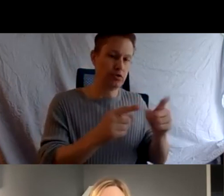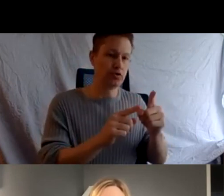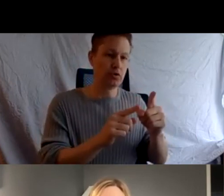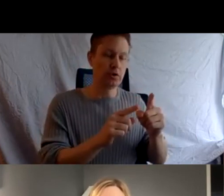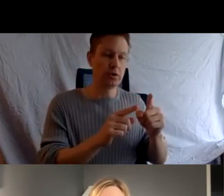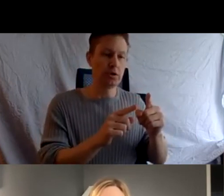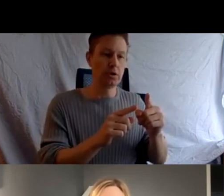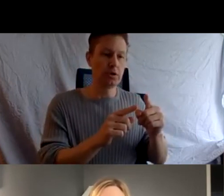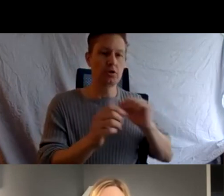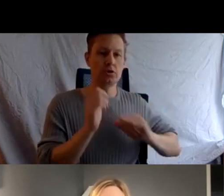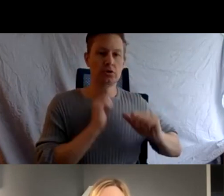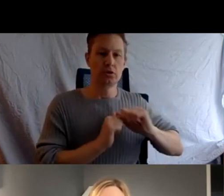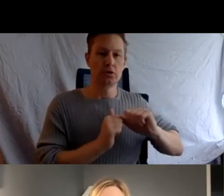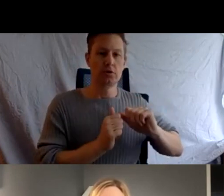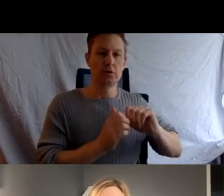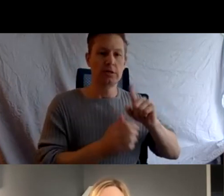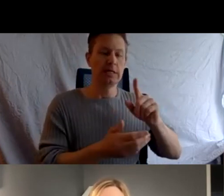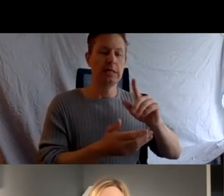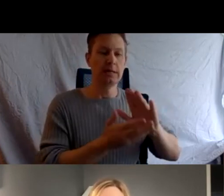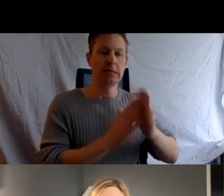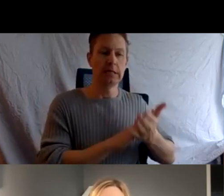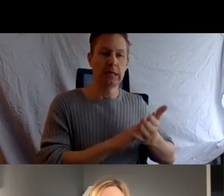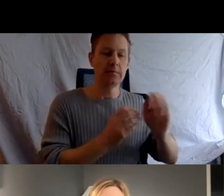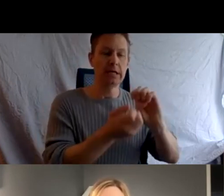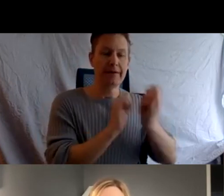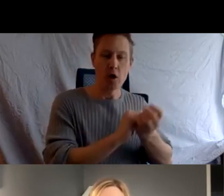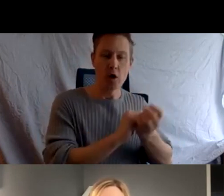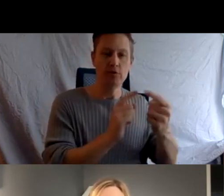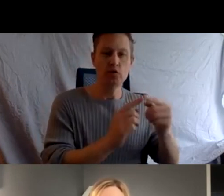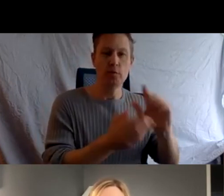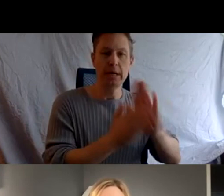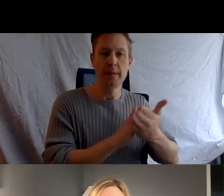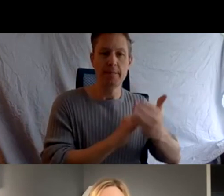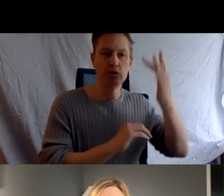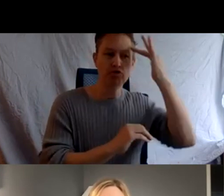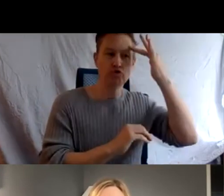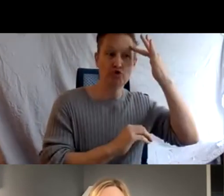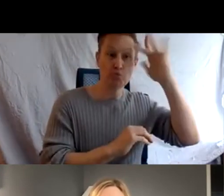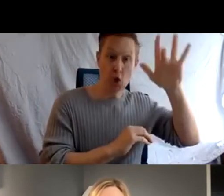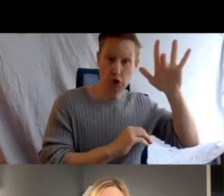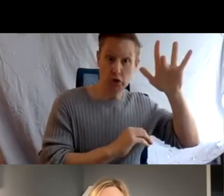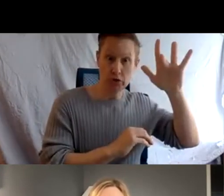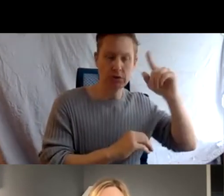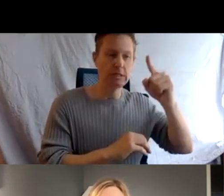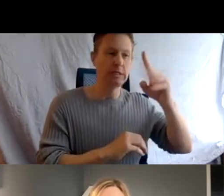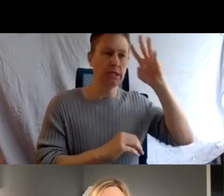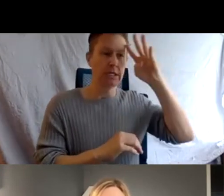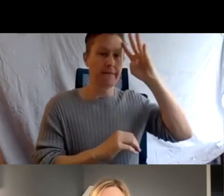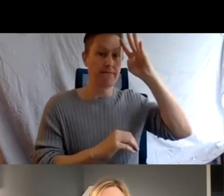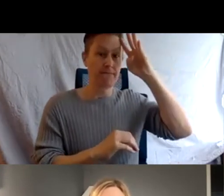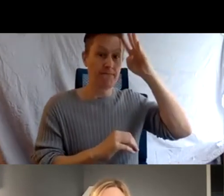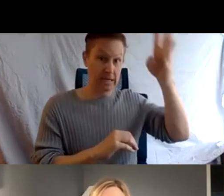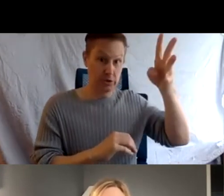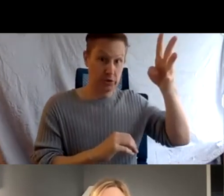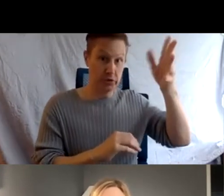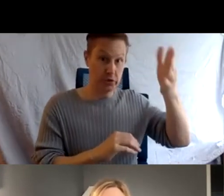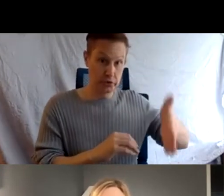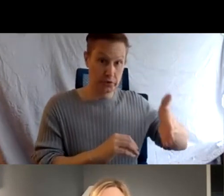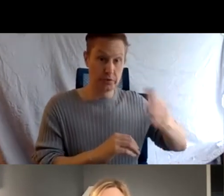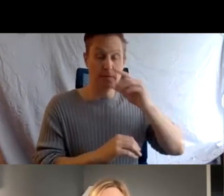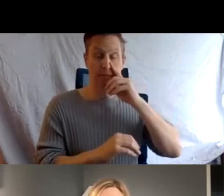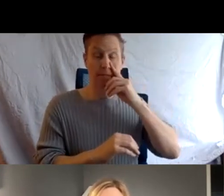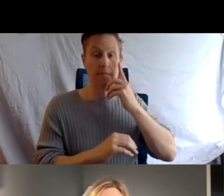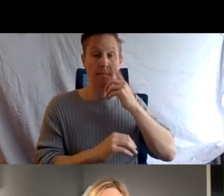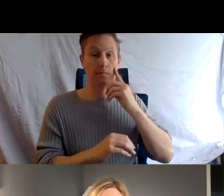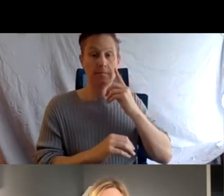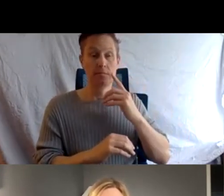smartest of the kids, and he was, he was the inventor, and it was almost to the point